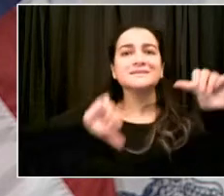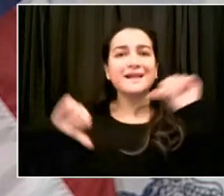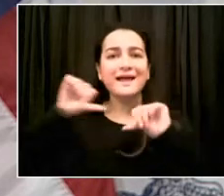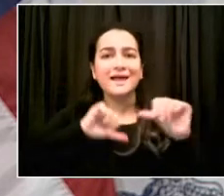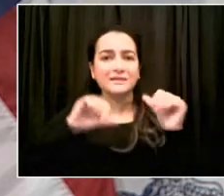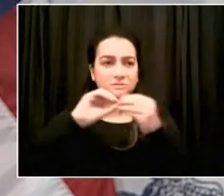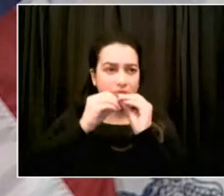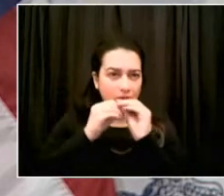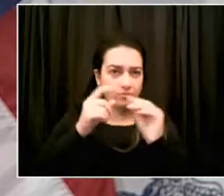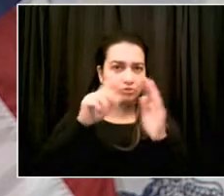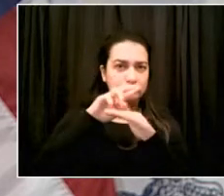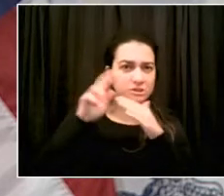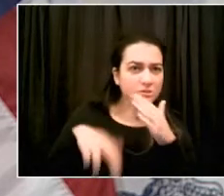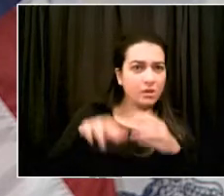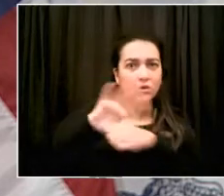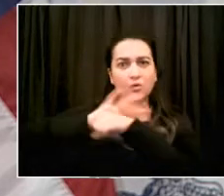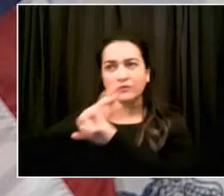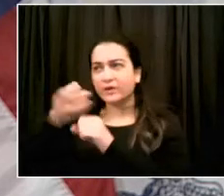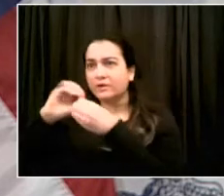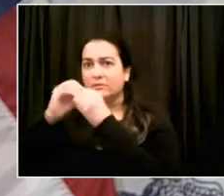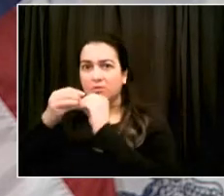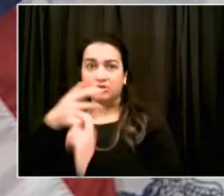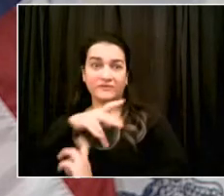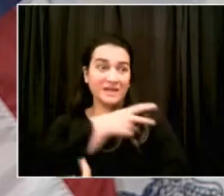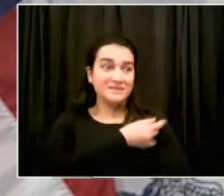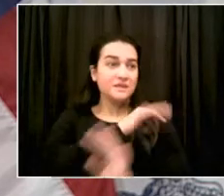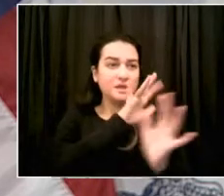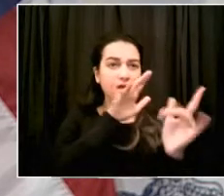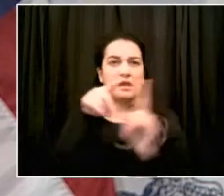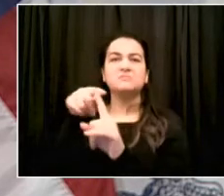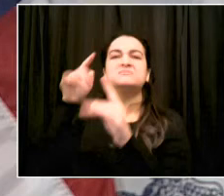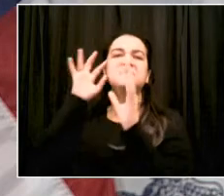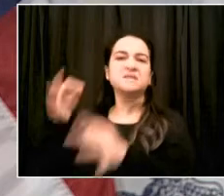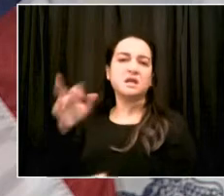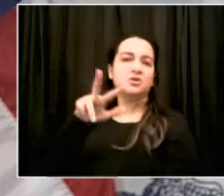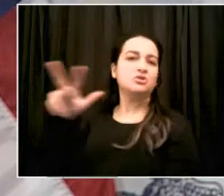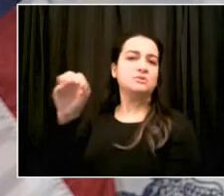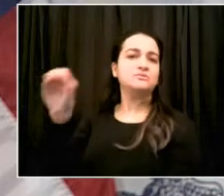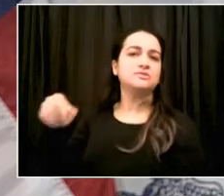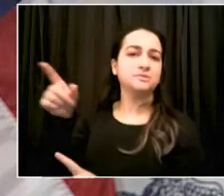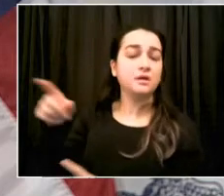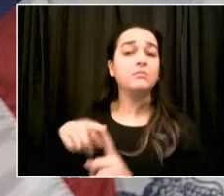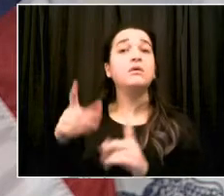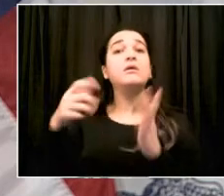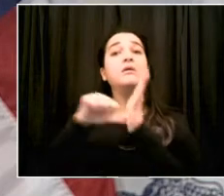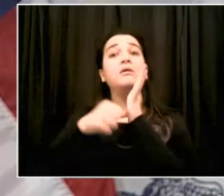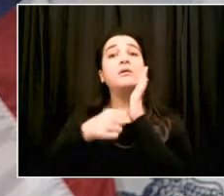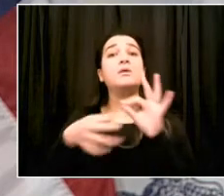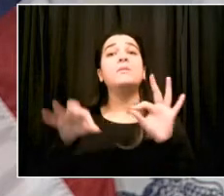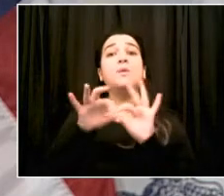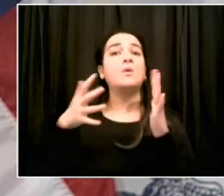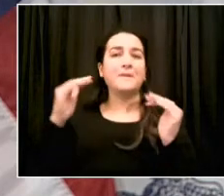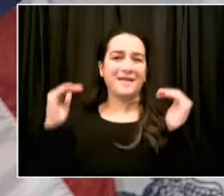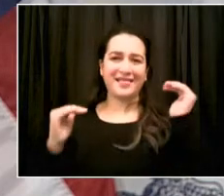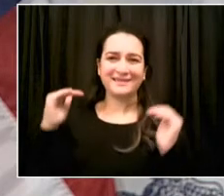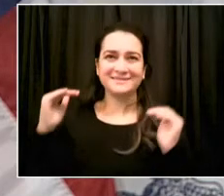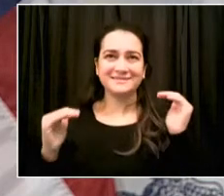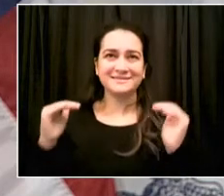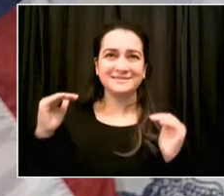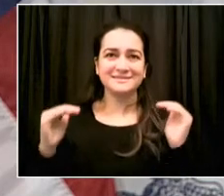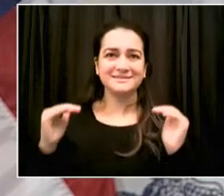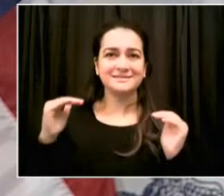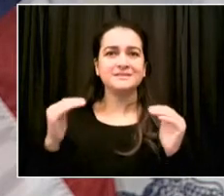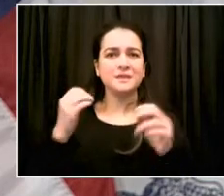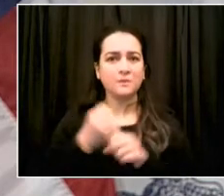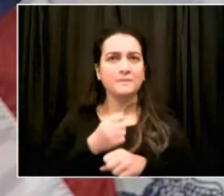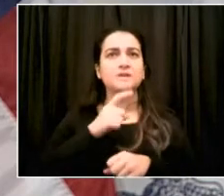But look, in the end, what the balance we always want to strike, Kayla, I want to see life continue to improve for the people of